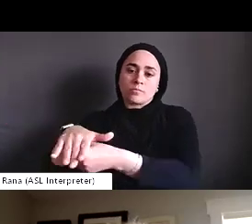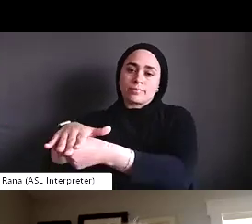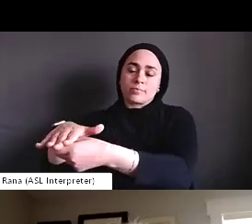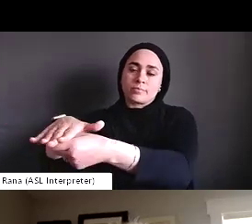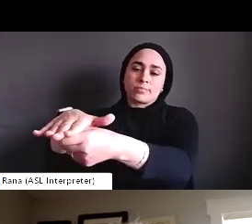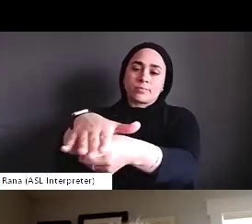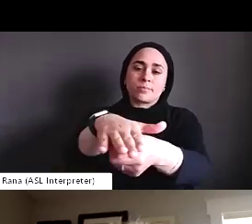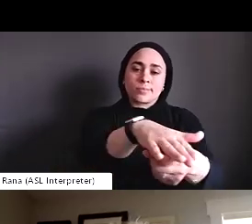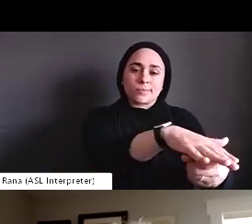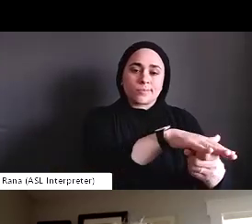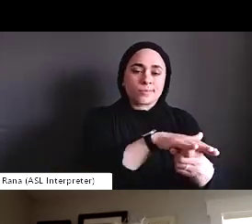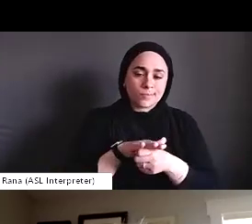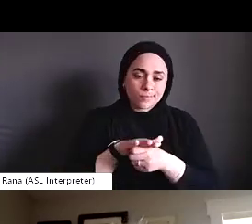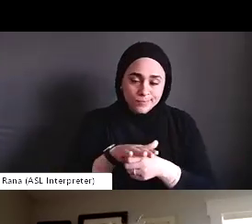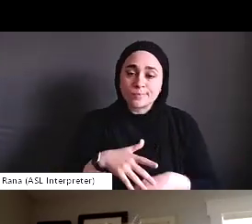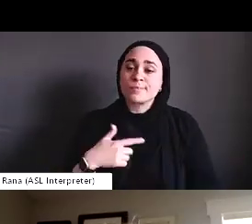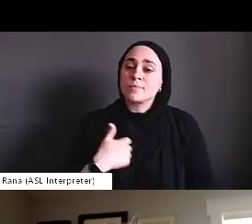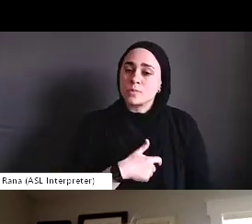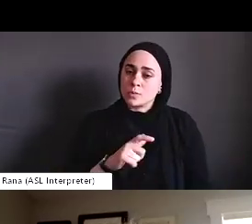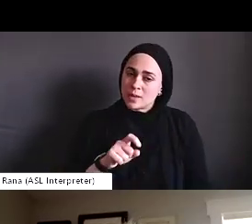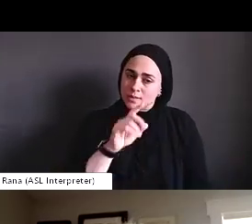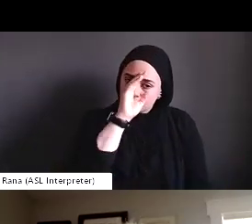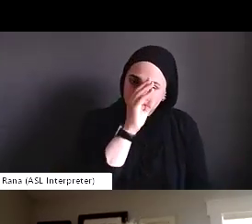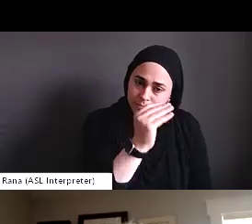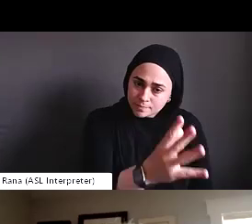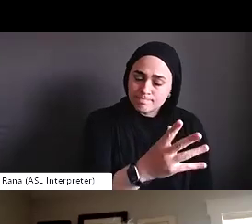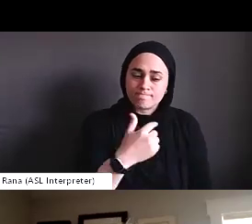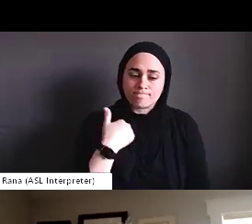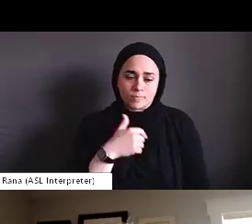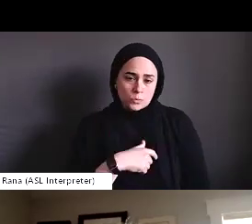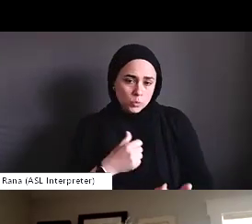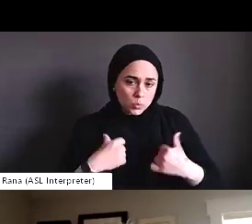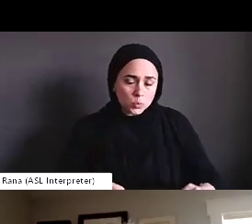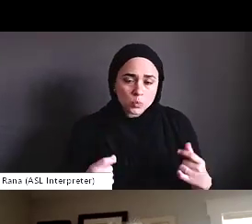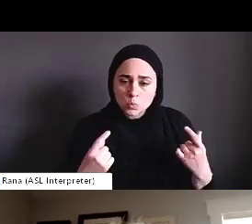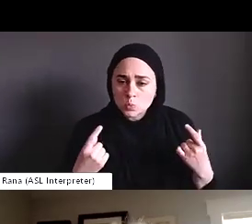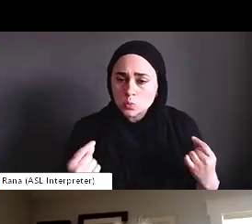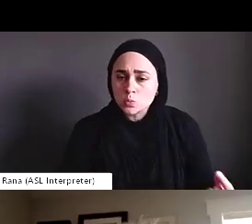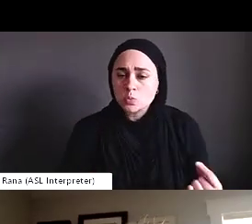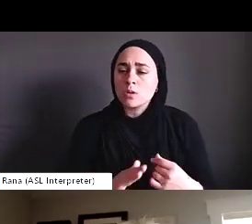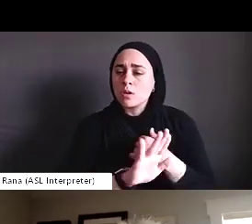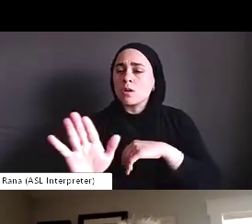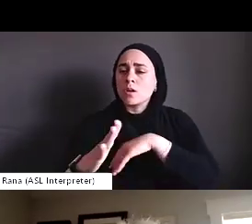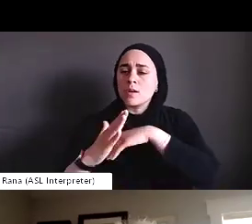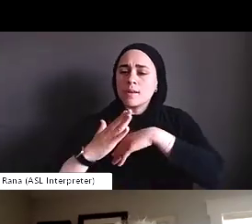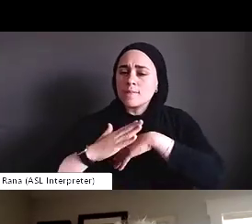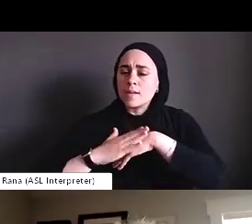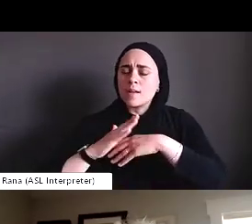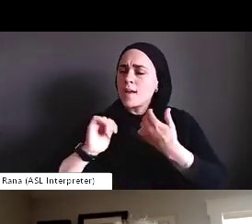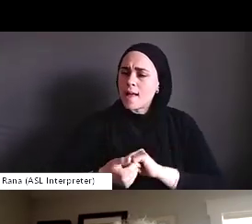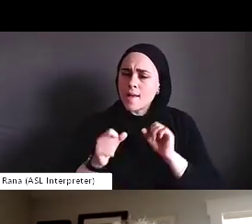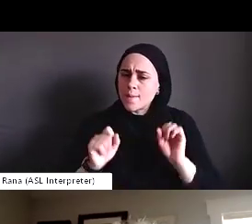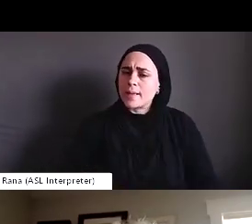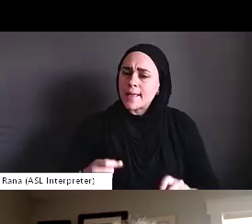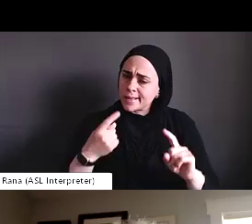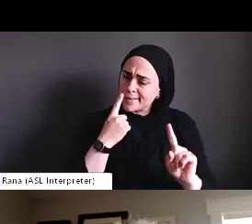we need to tell people what we're trying to do, ask their advice on how we can do it,